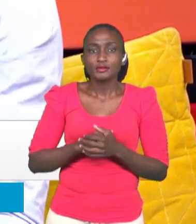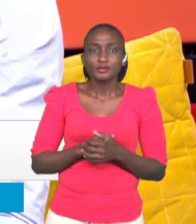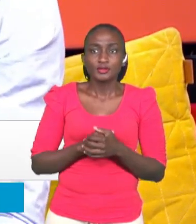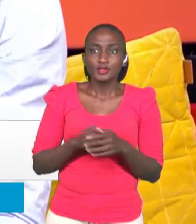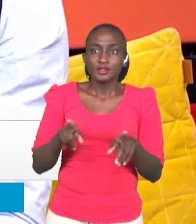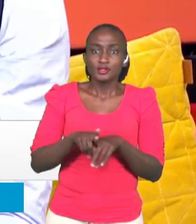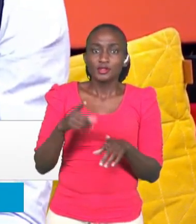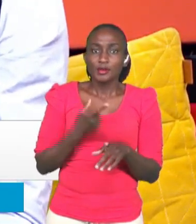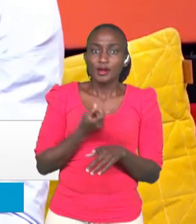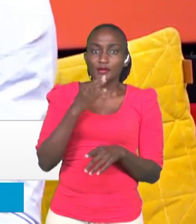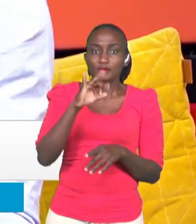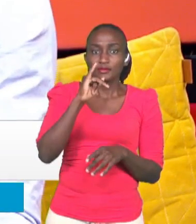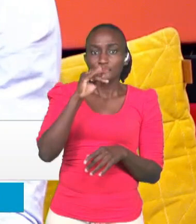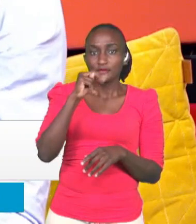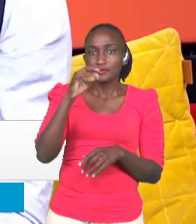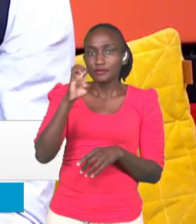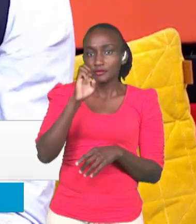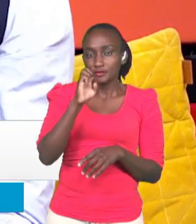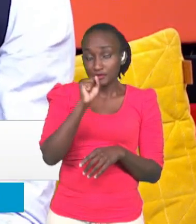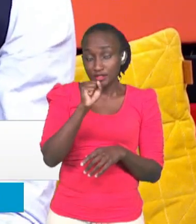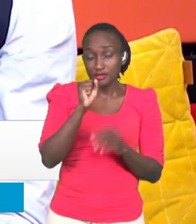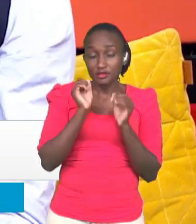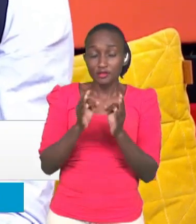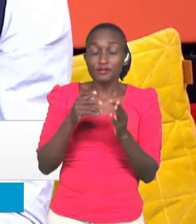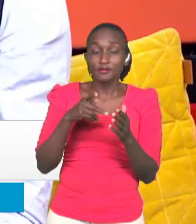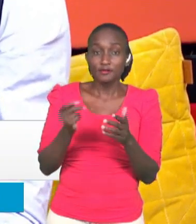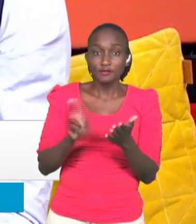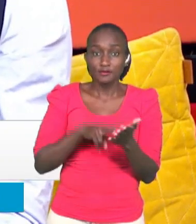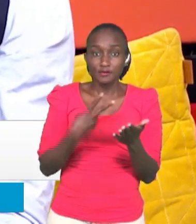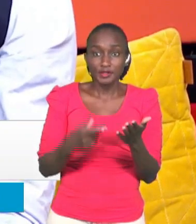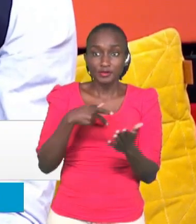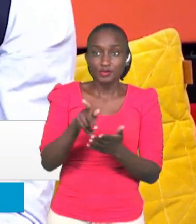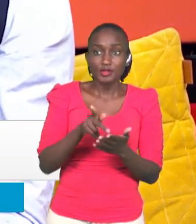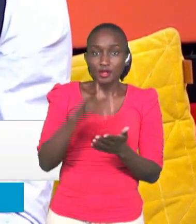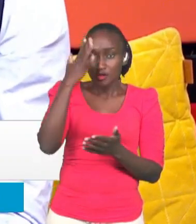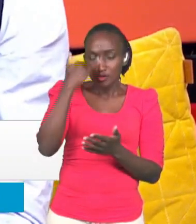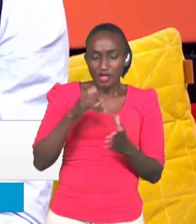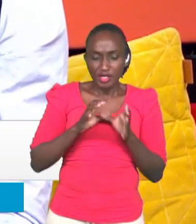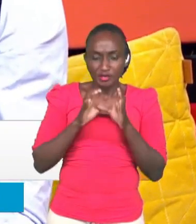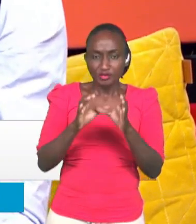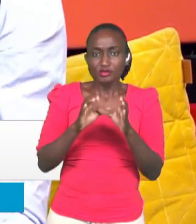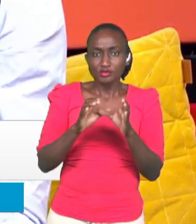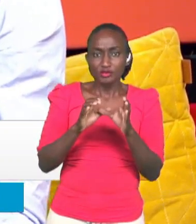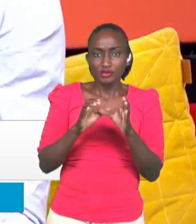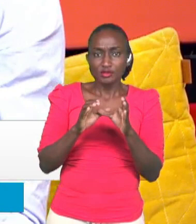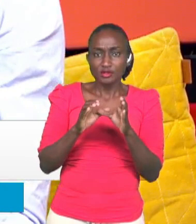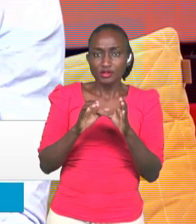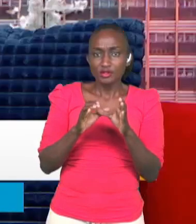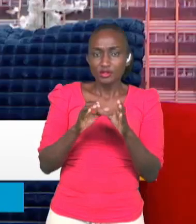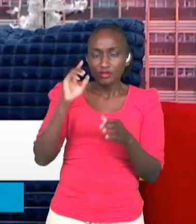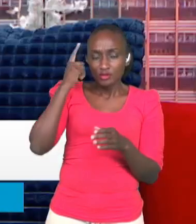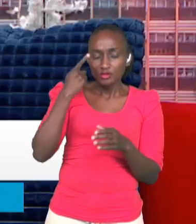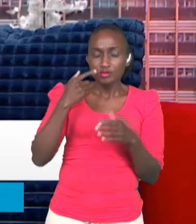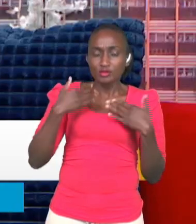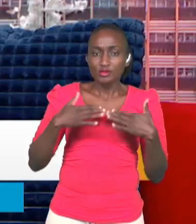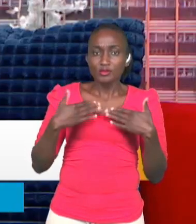have fines when they fail to do something. Yeah. Wow. Why do you think these guys are being pushed to the world? Reality,